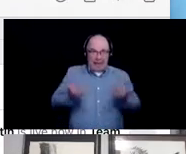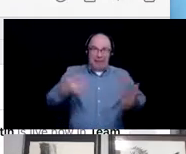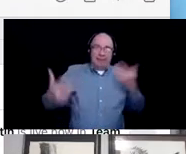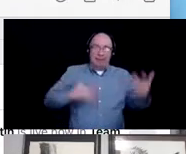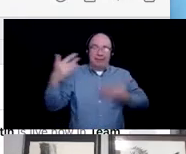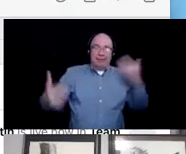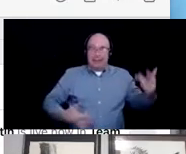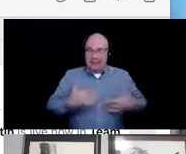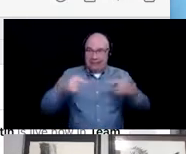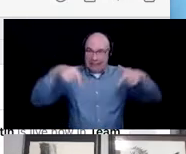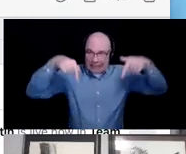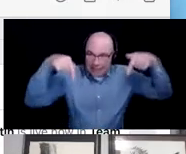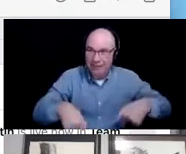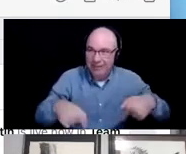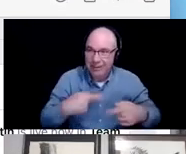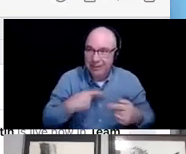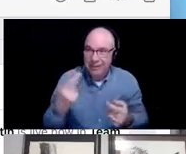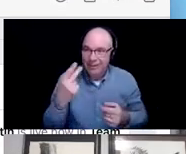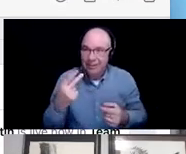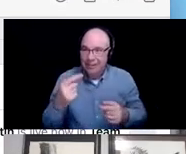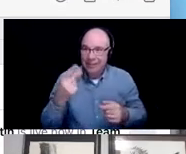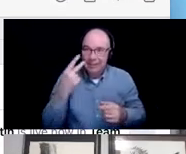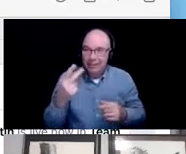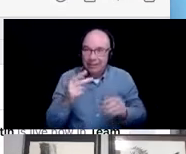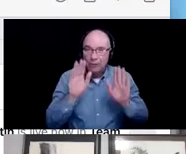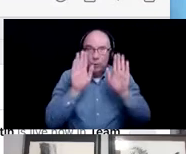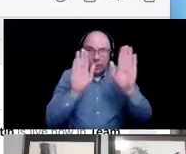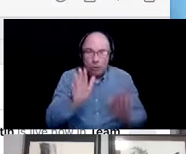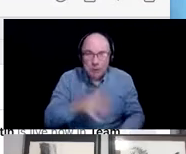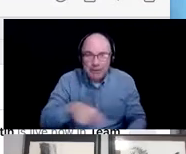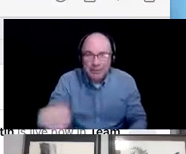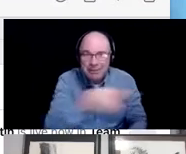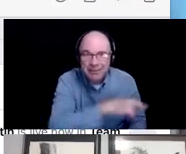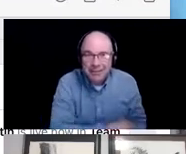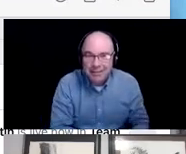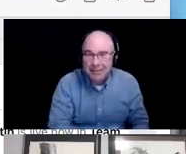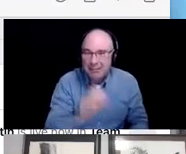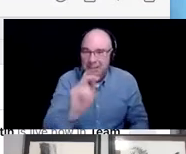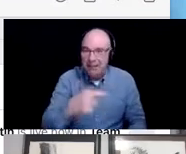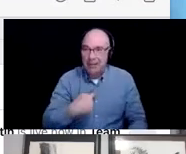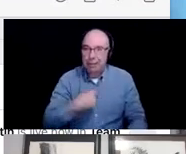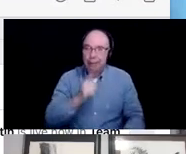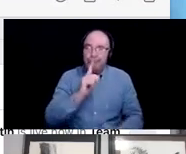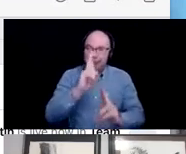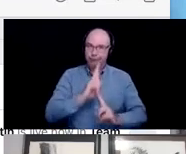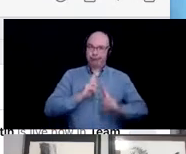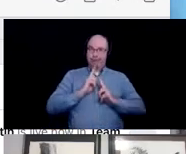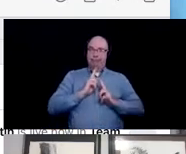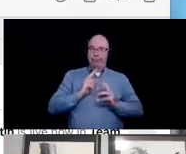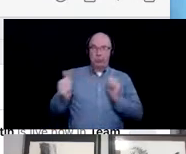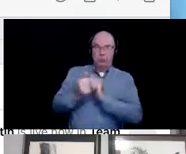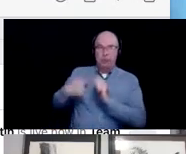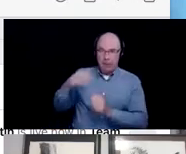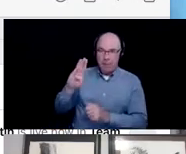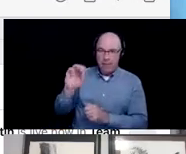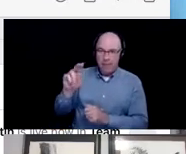to hear tonight these amazing ladies. Now, I am super honored to have Bonnie on here. I'm